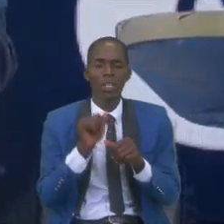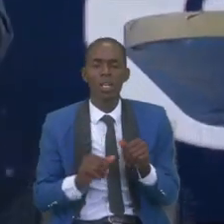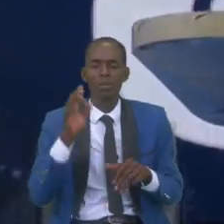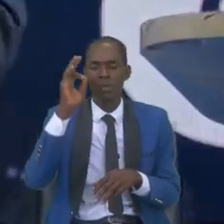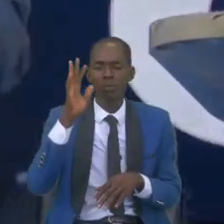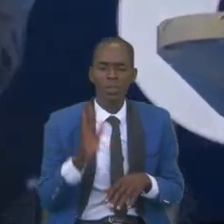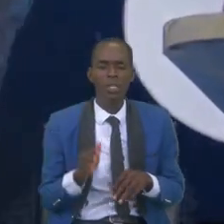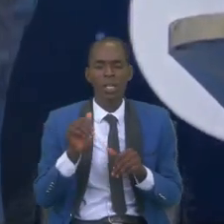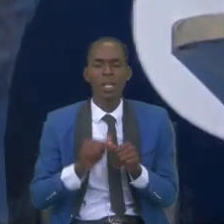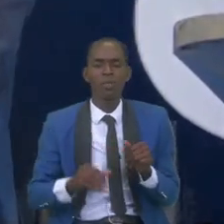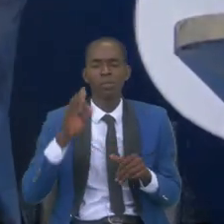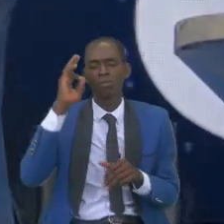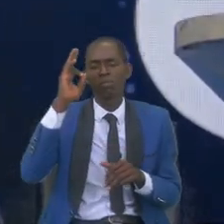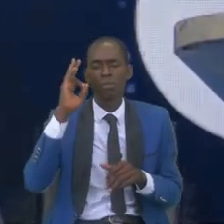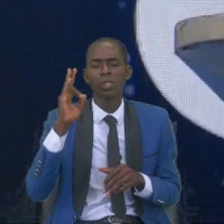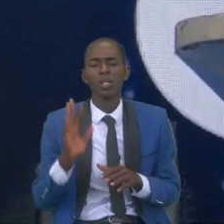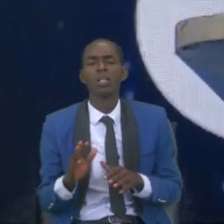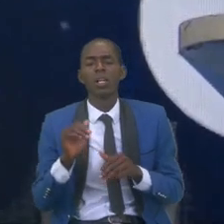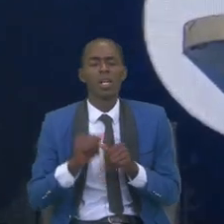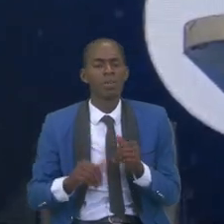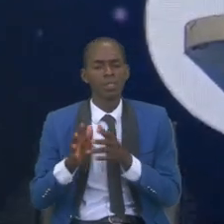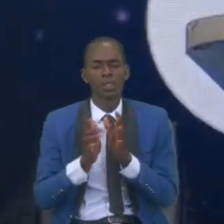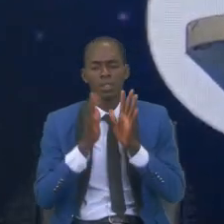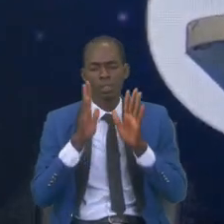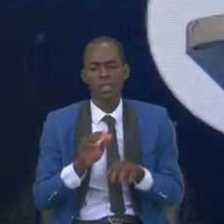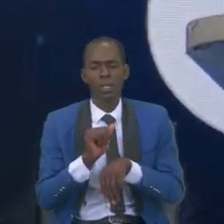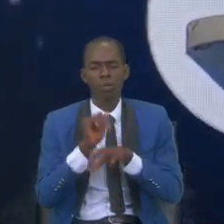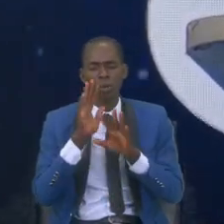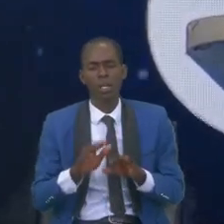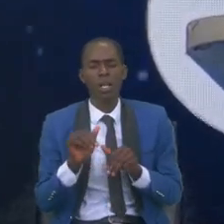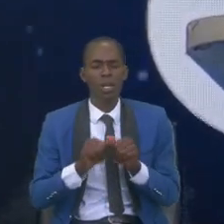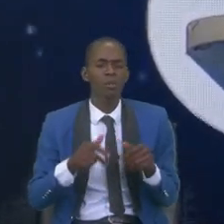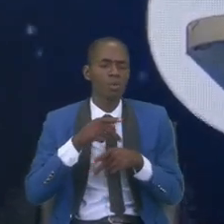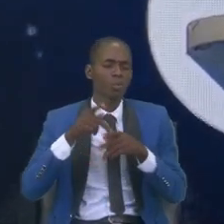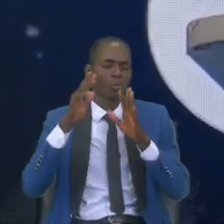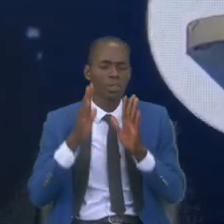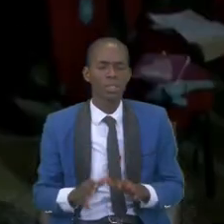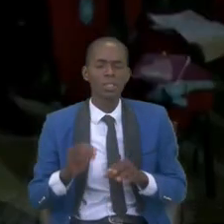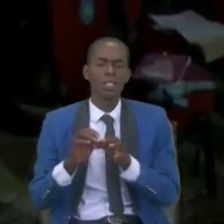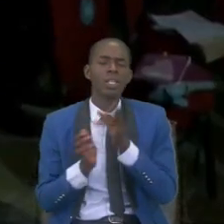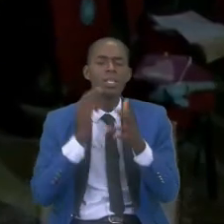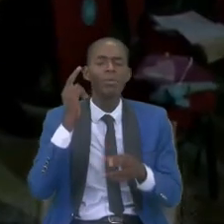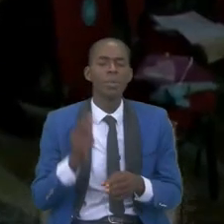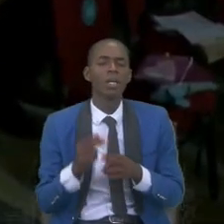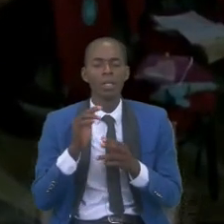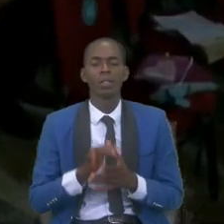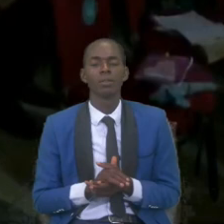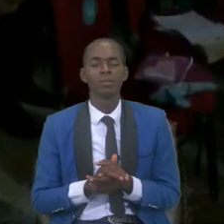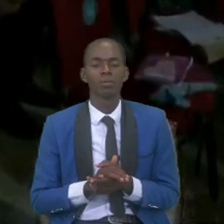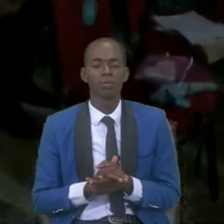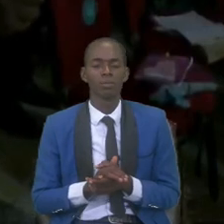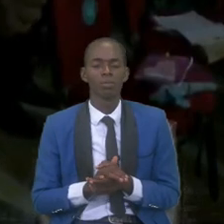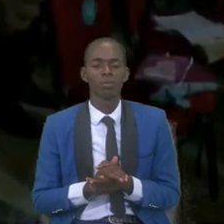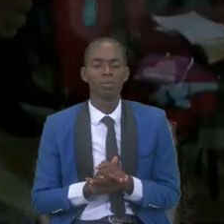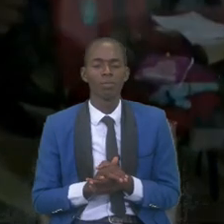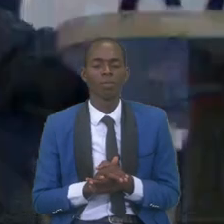every pastor, every Christian worker, every professional in Jesus' name. If we're going